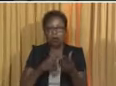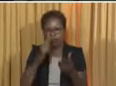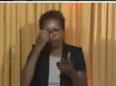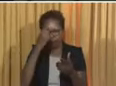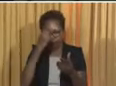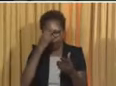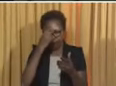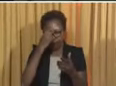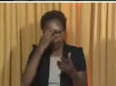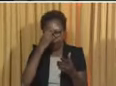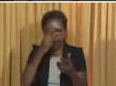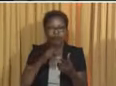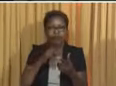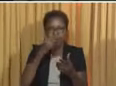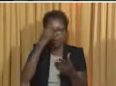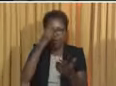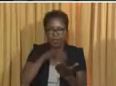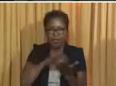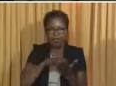in the Kesavananda case.